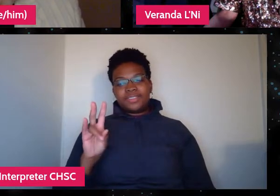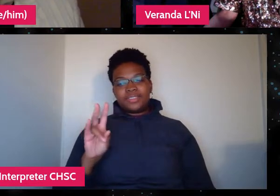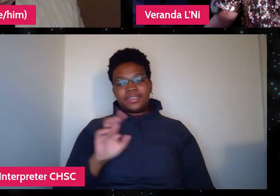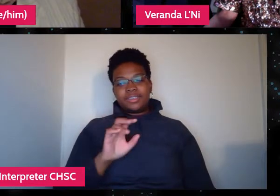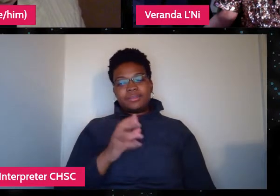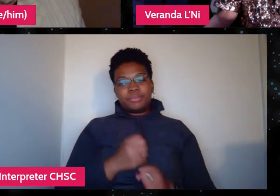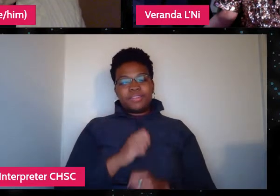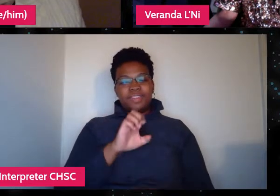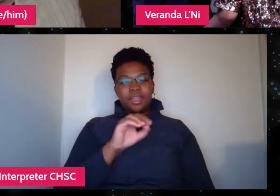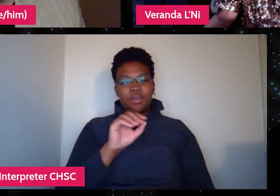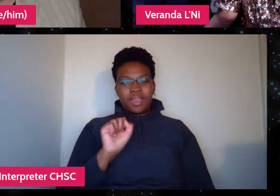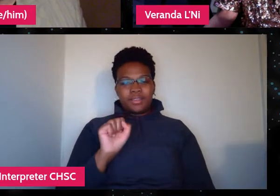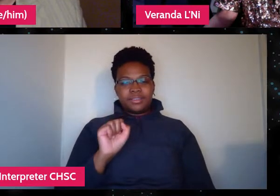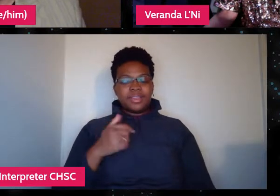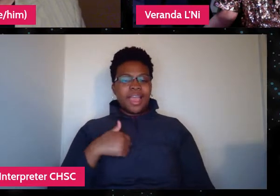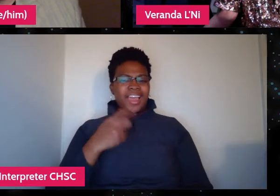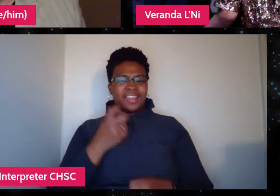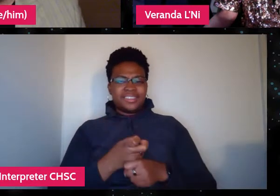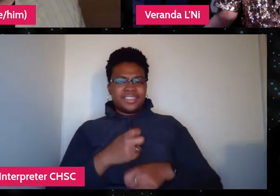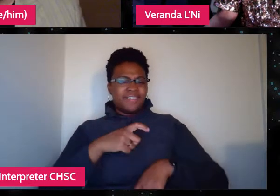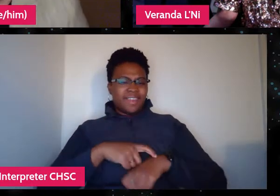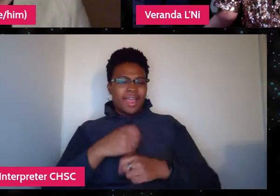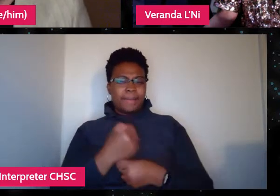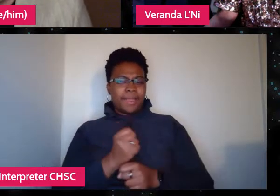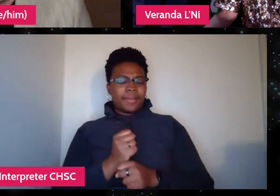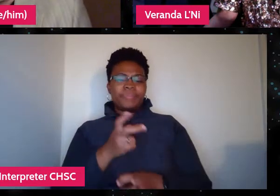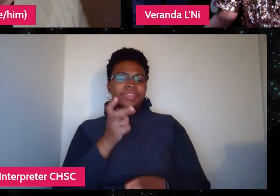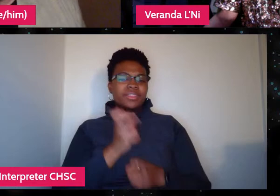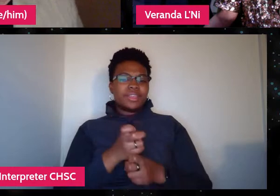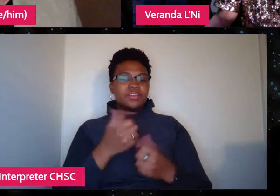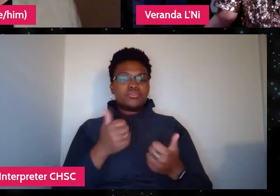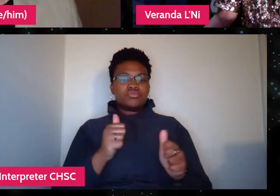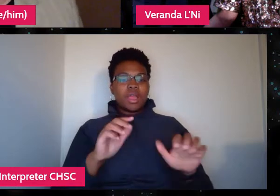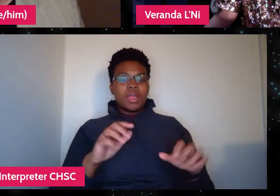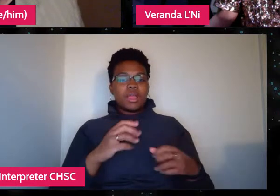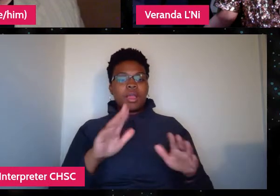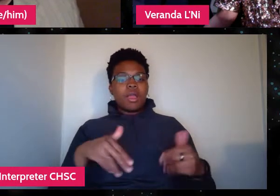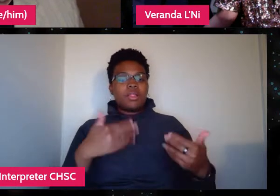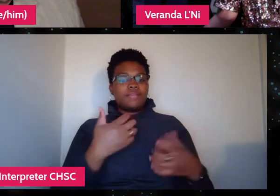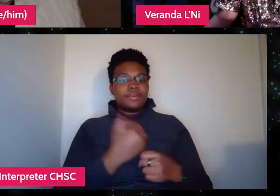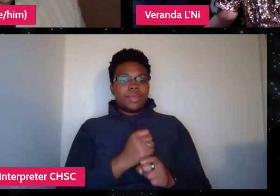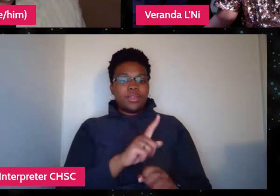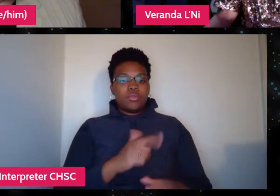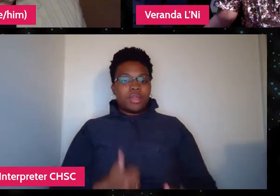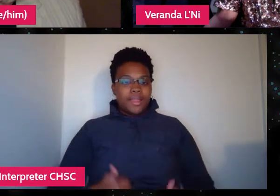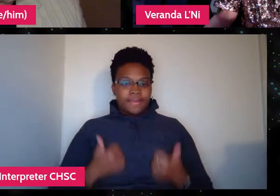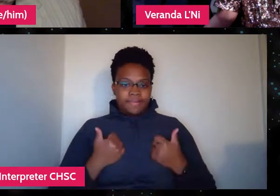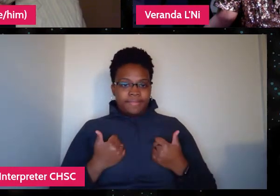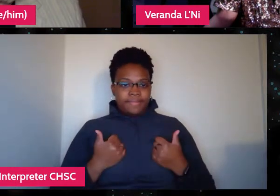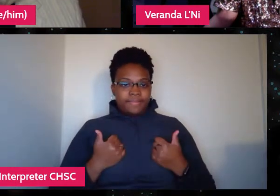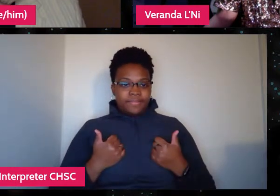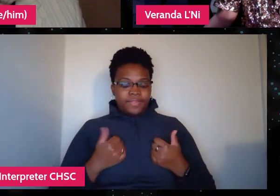That was tough. It's tough to recreate your life, you know?